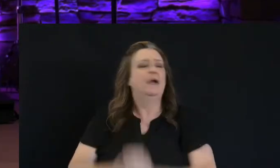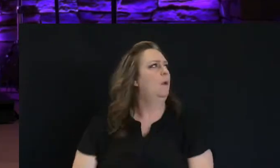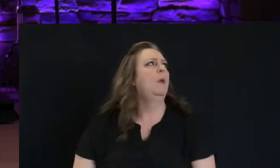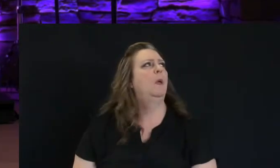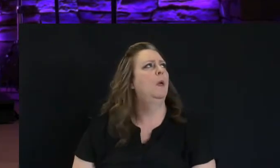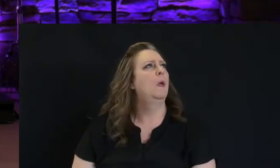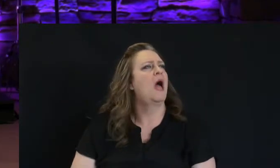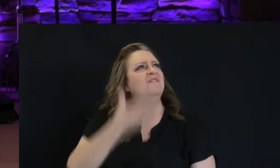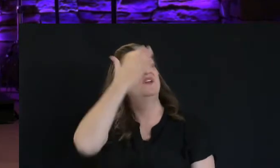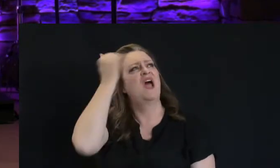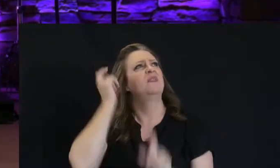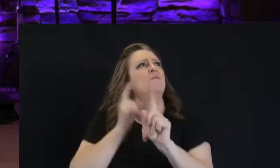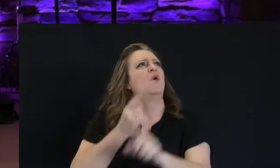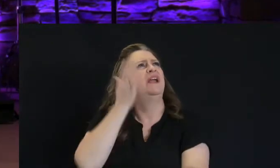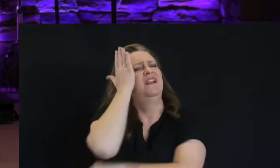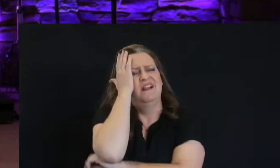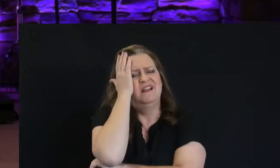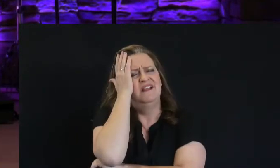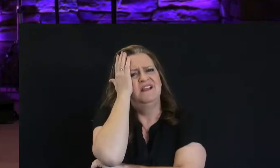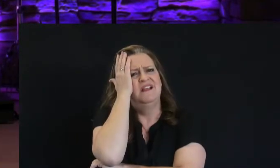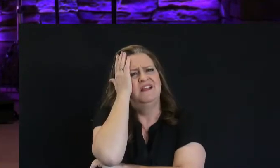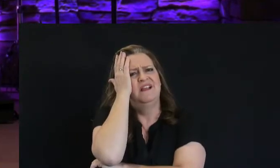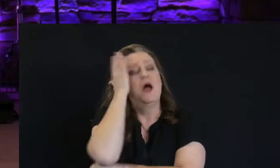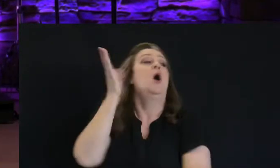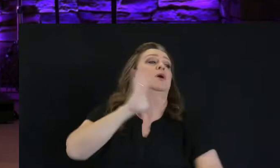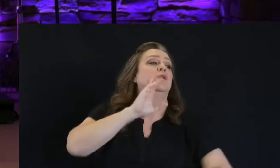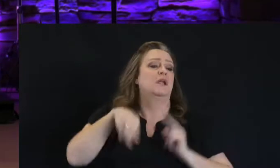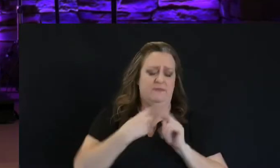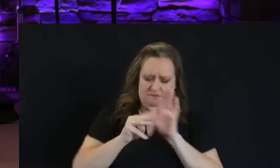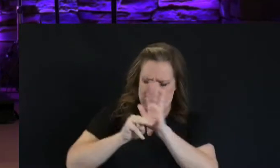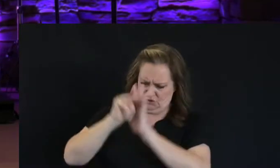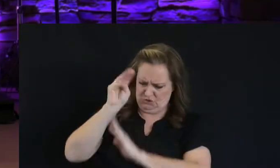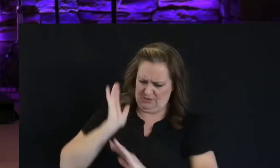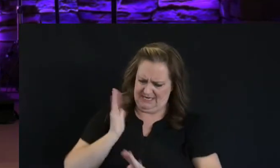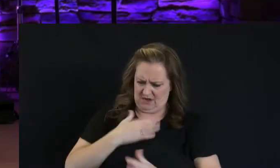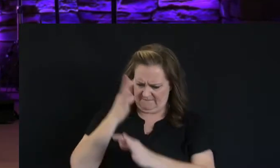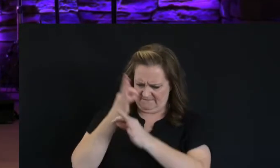I forget what the point was. Oh, we're talking about maturing in our faith.